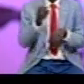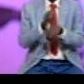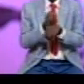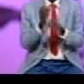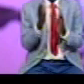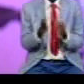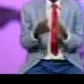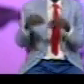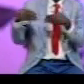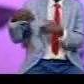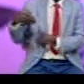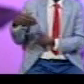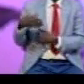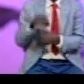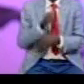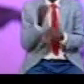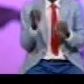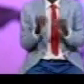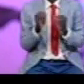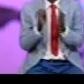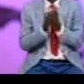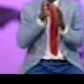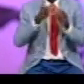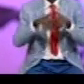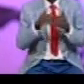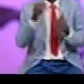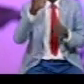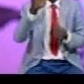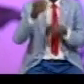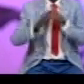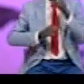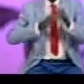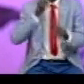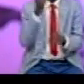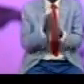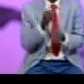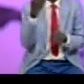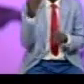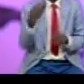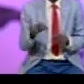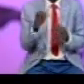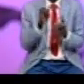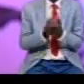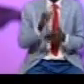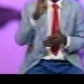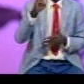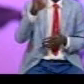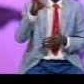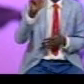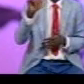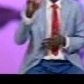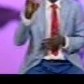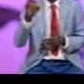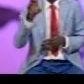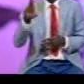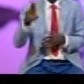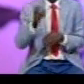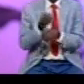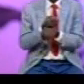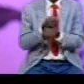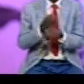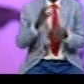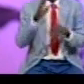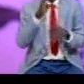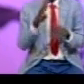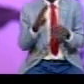anymore. That is how 13 years of gallbladder stone disappeared, just at the prayer of